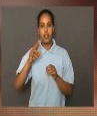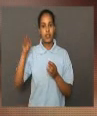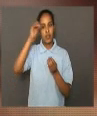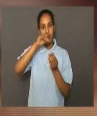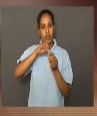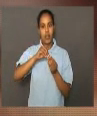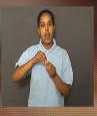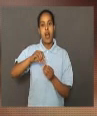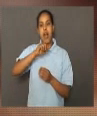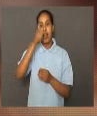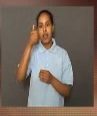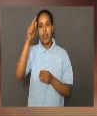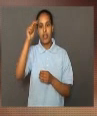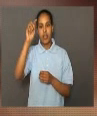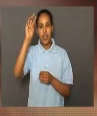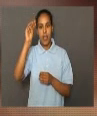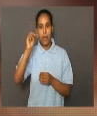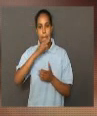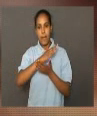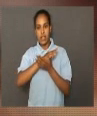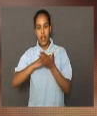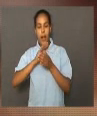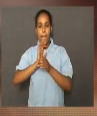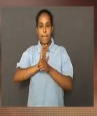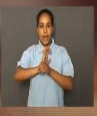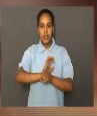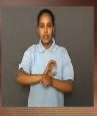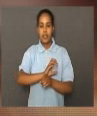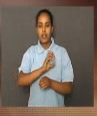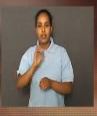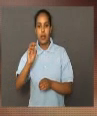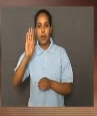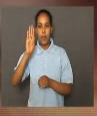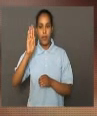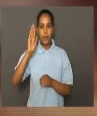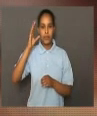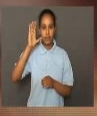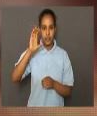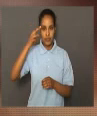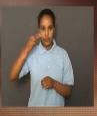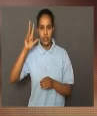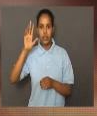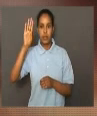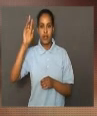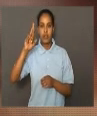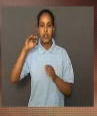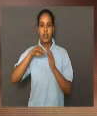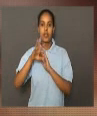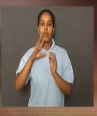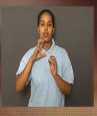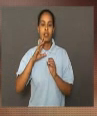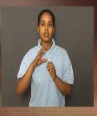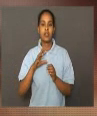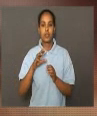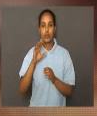the atmosphere for the partial pressure of methyl bromide in water at